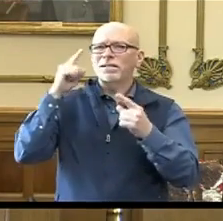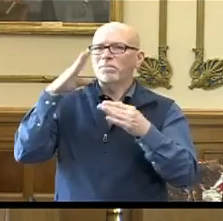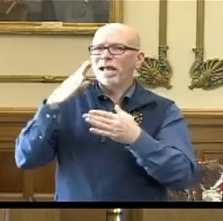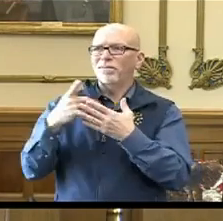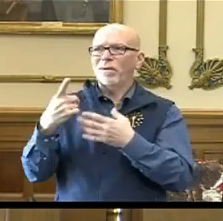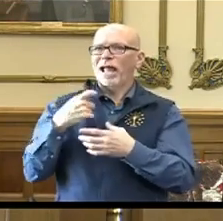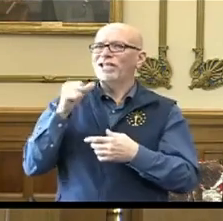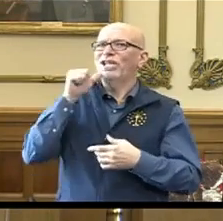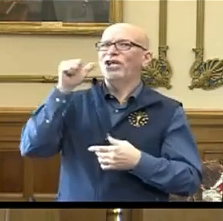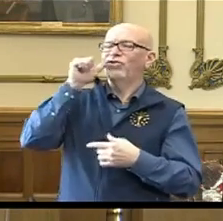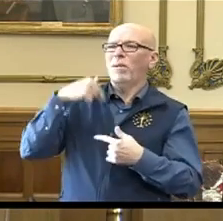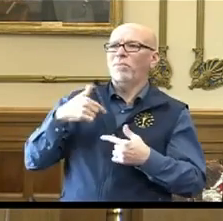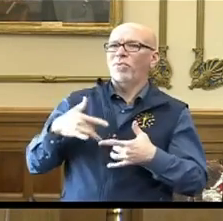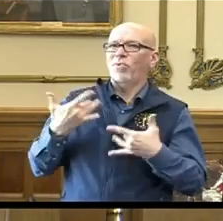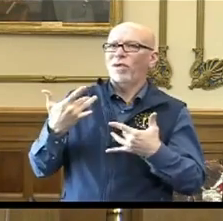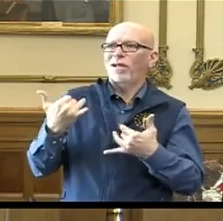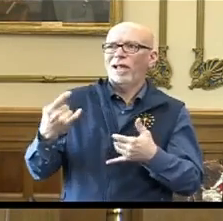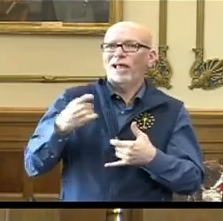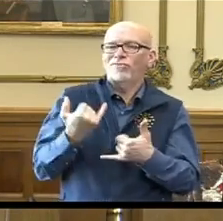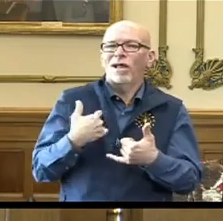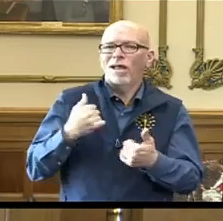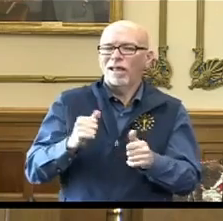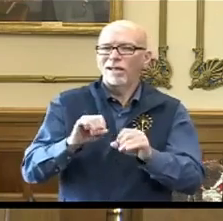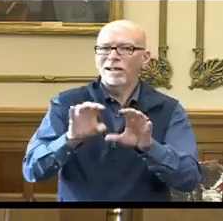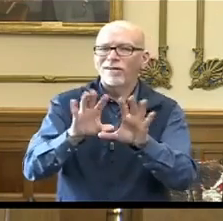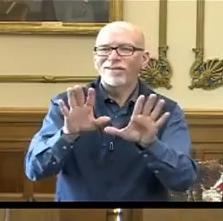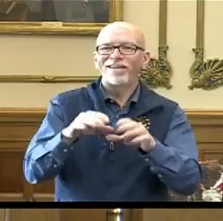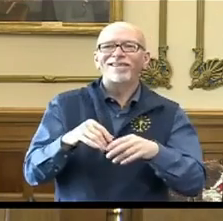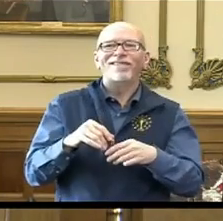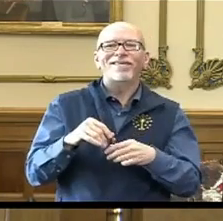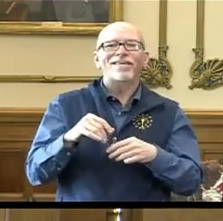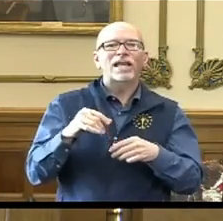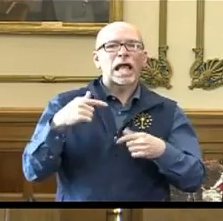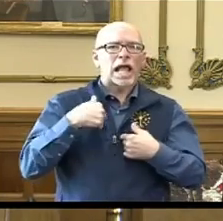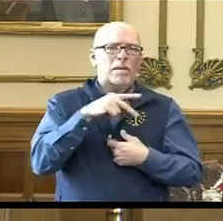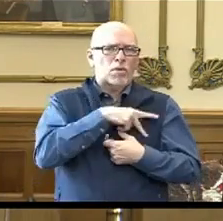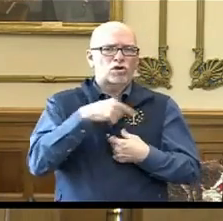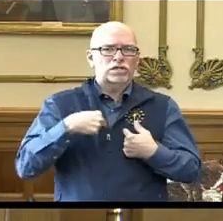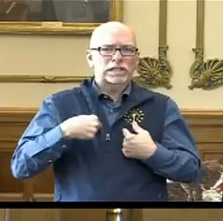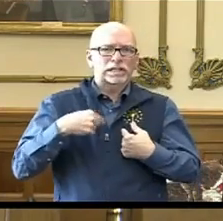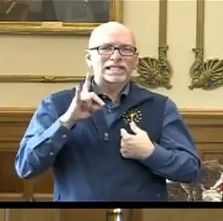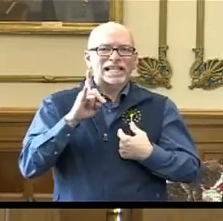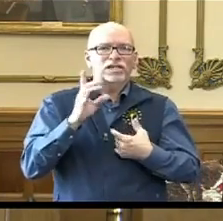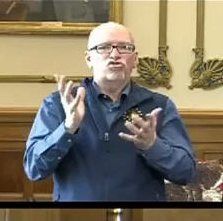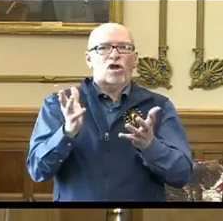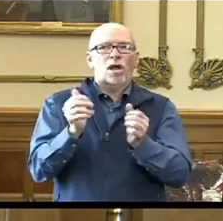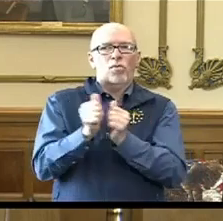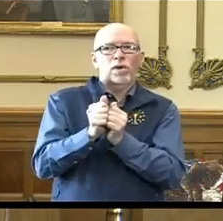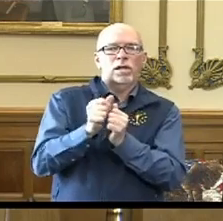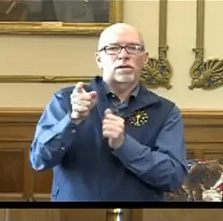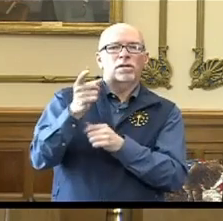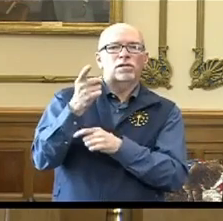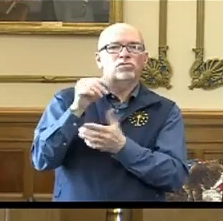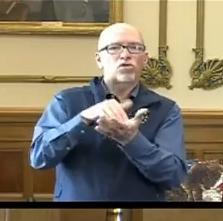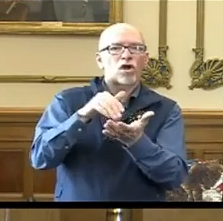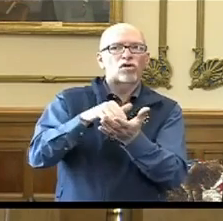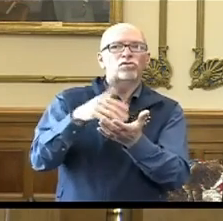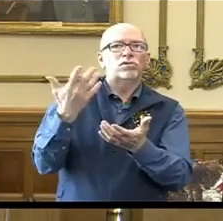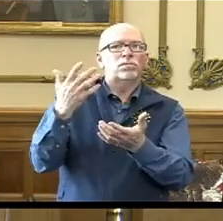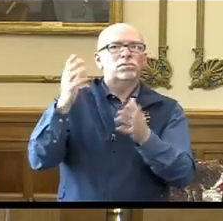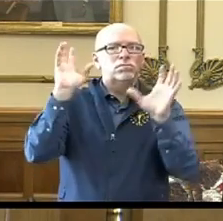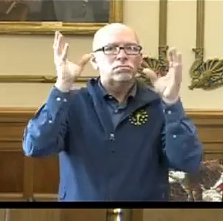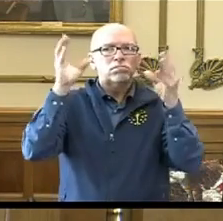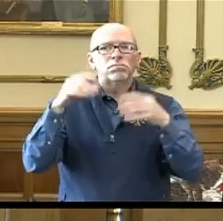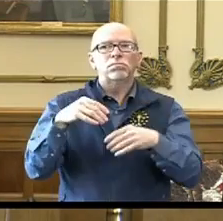I'm so thrilled to again clean it up. I have personally had conversations with doctors,